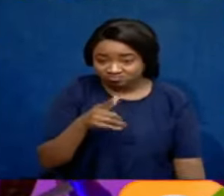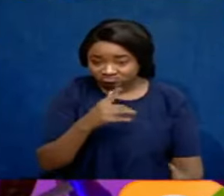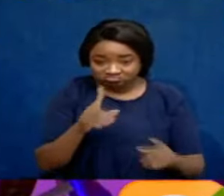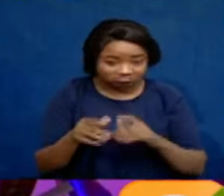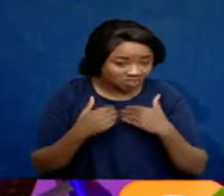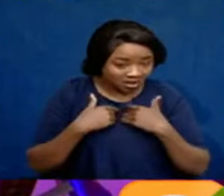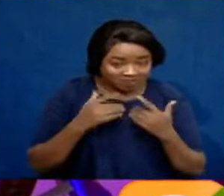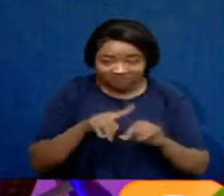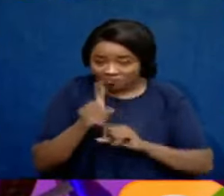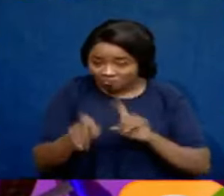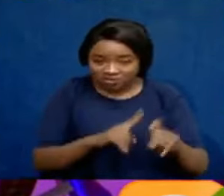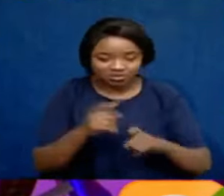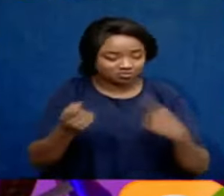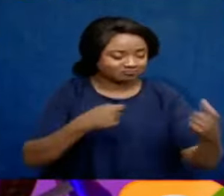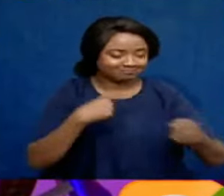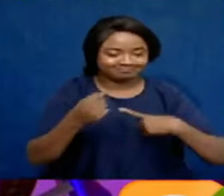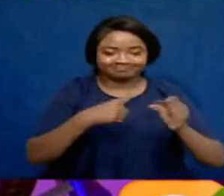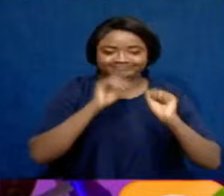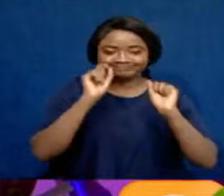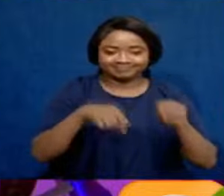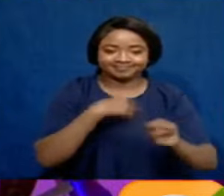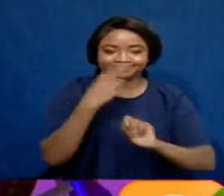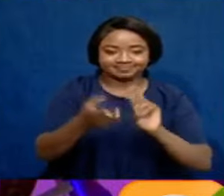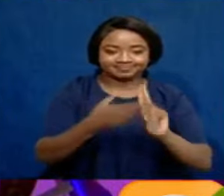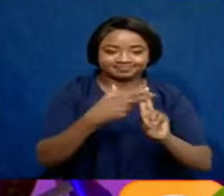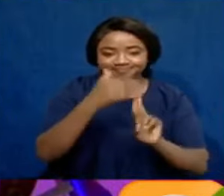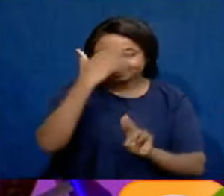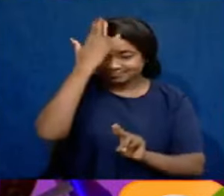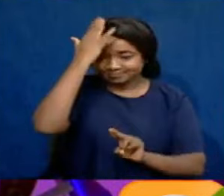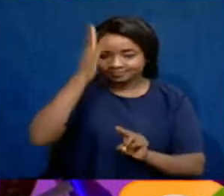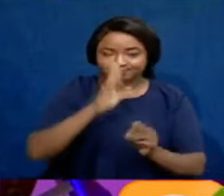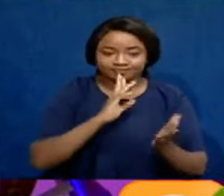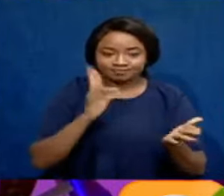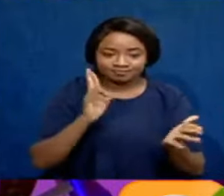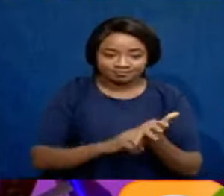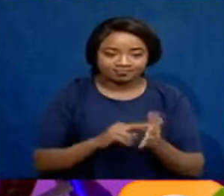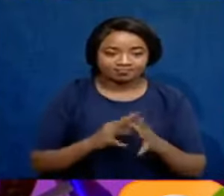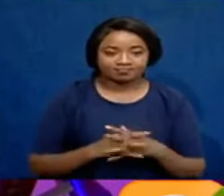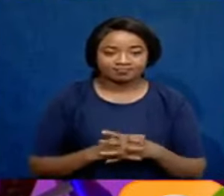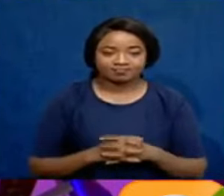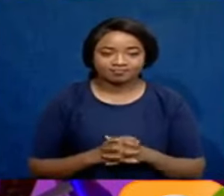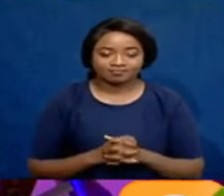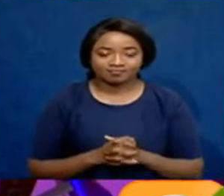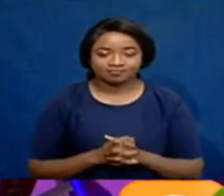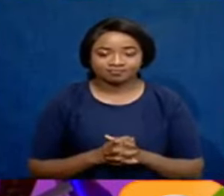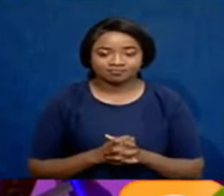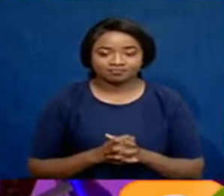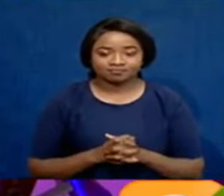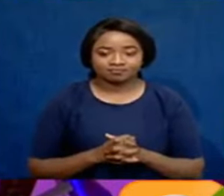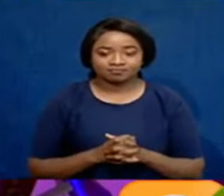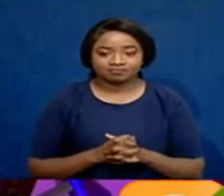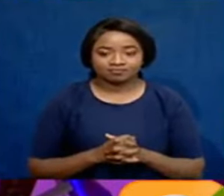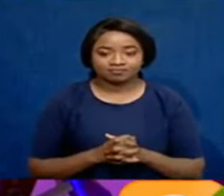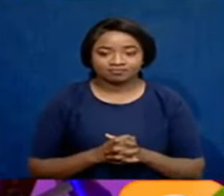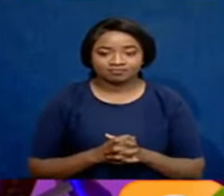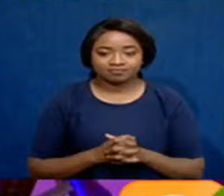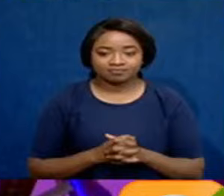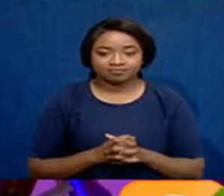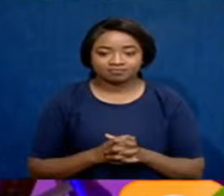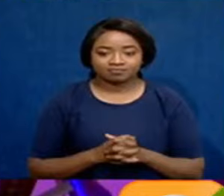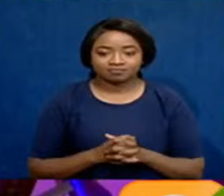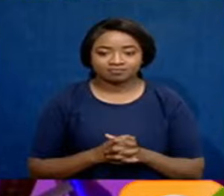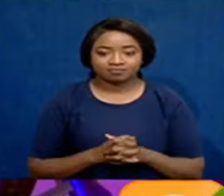hashtag Monday Report. I will start with you, Dr. Kimani. We were in the process of explaining what